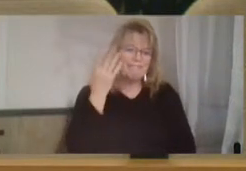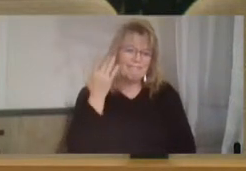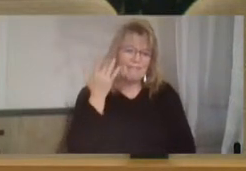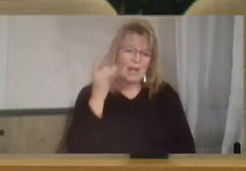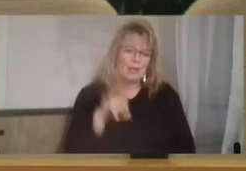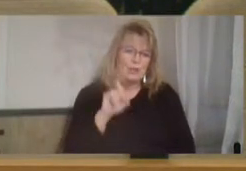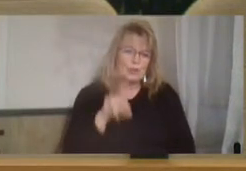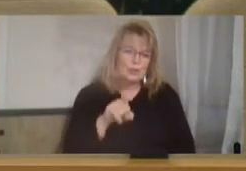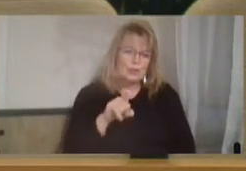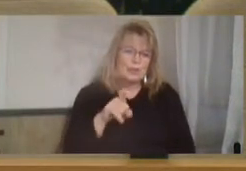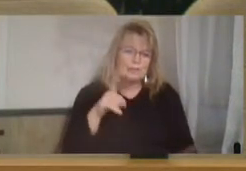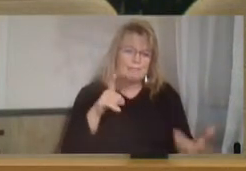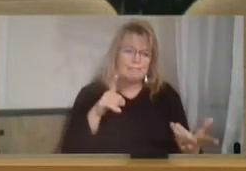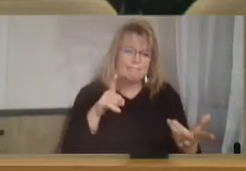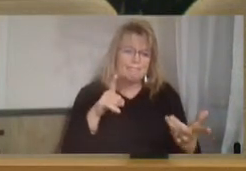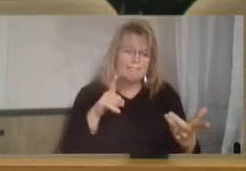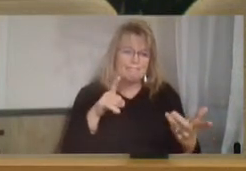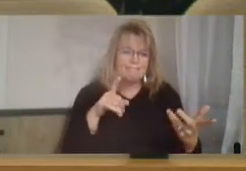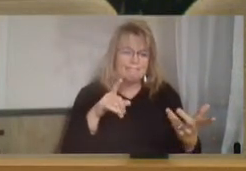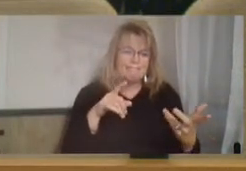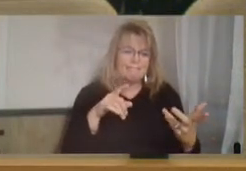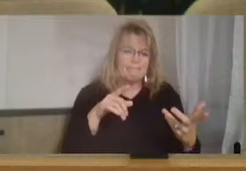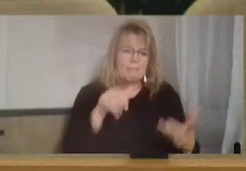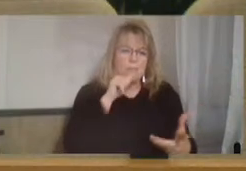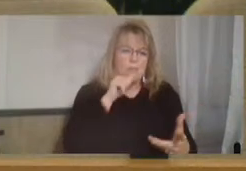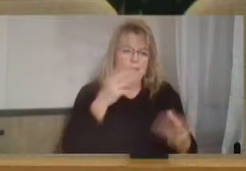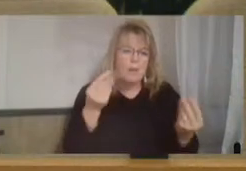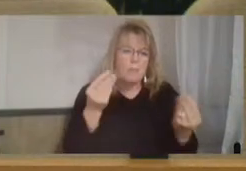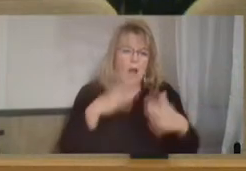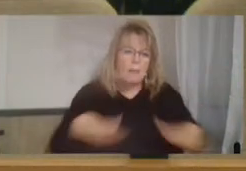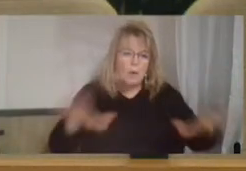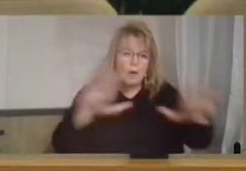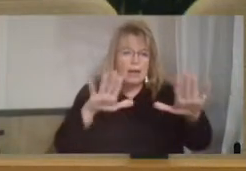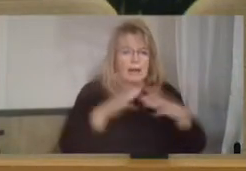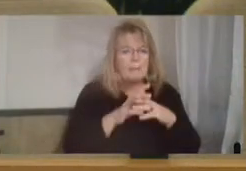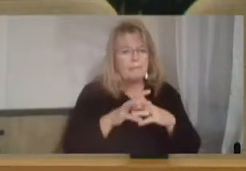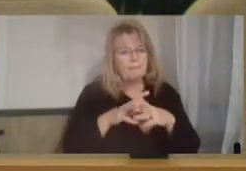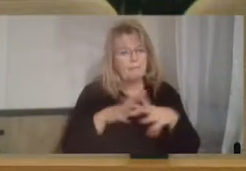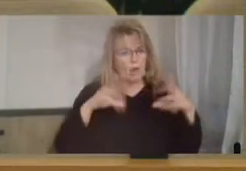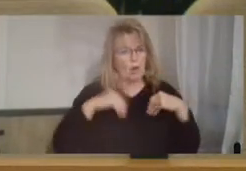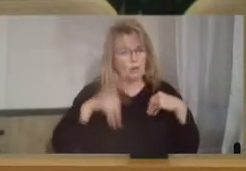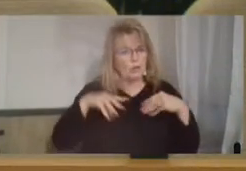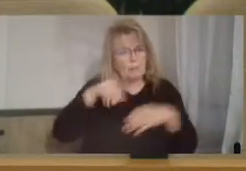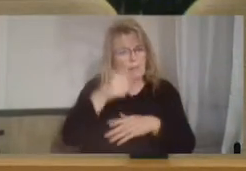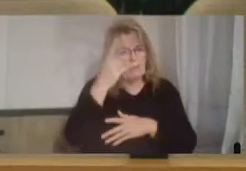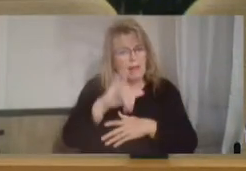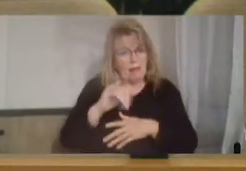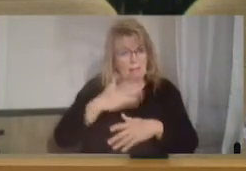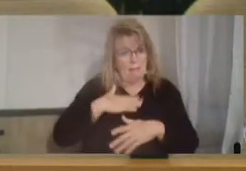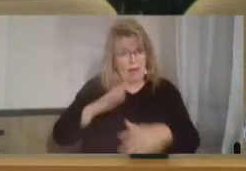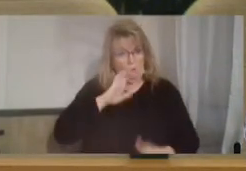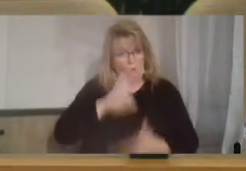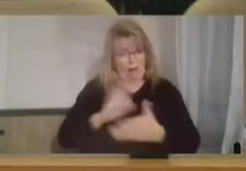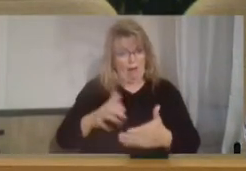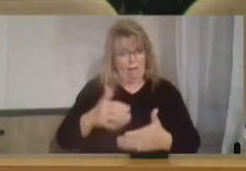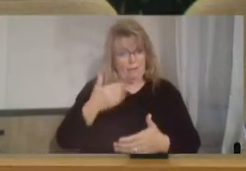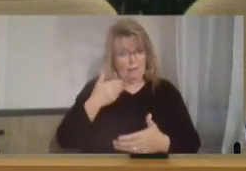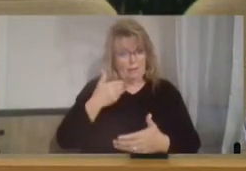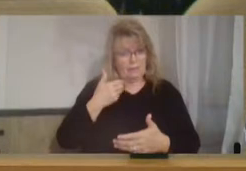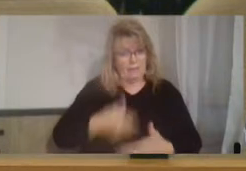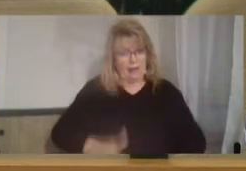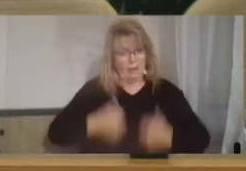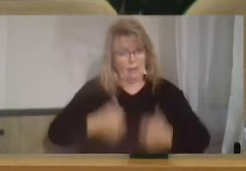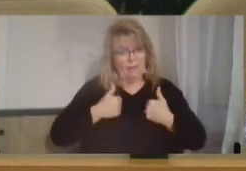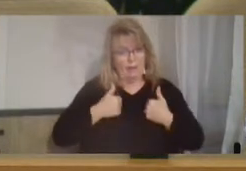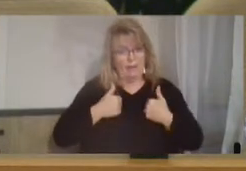at the expense of private property owners. I will say that, you know, my wife and I, we've lived in our little